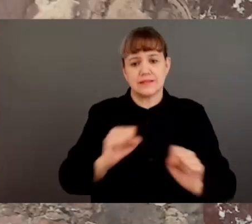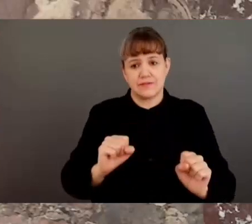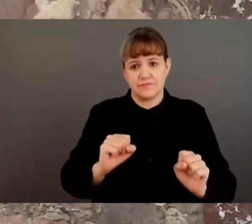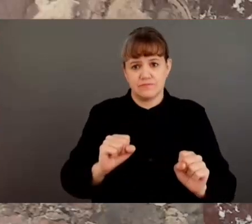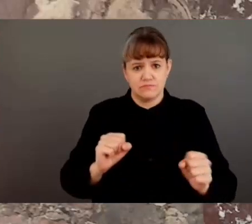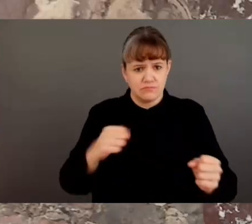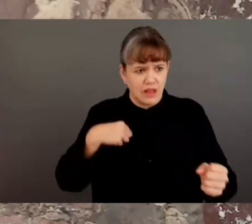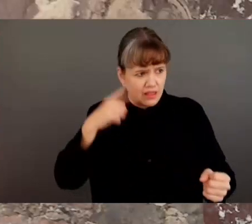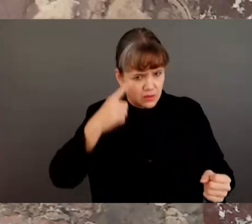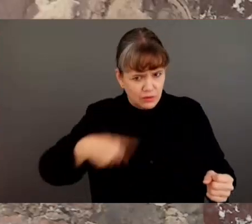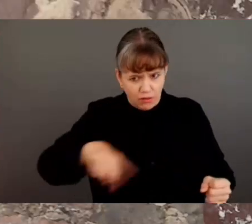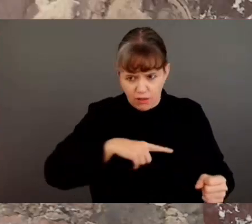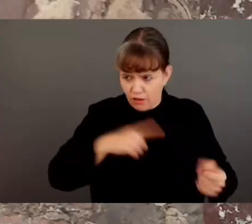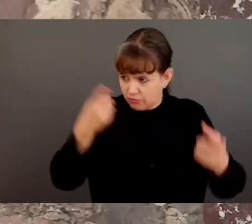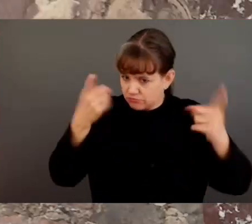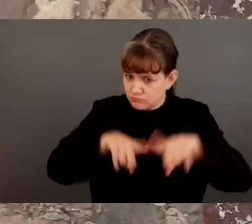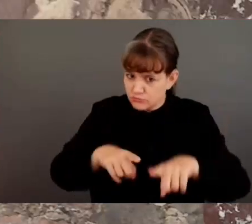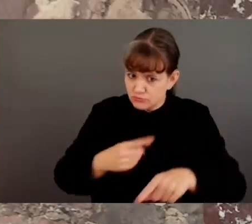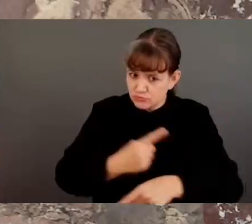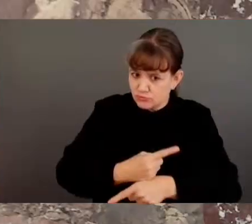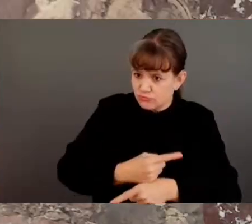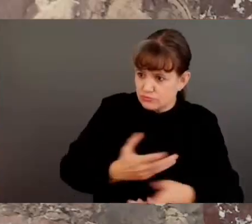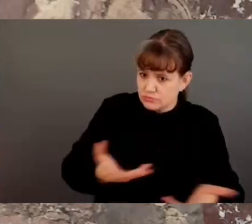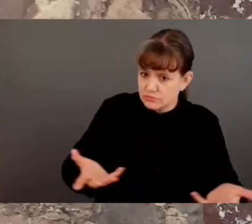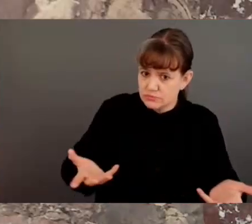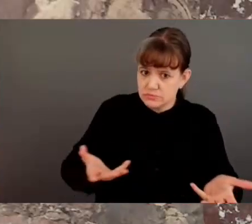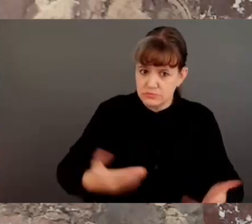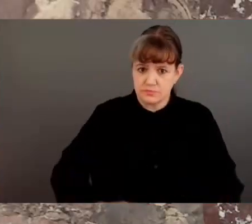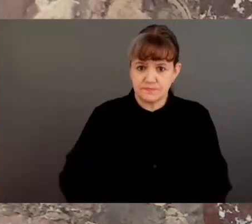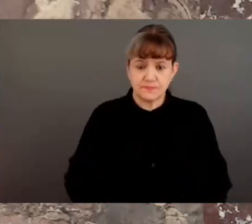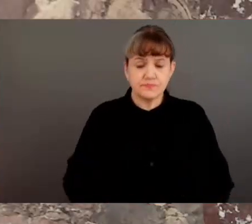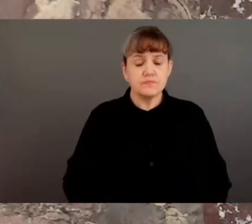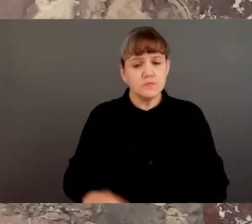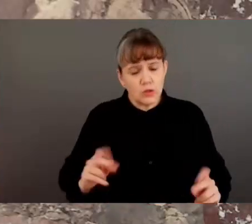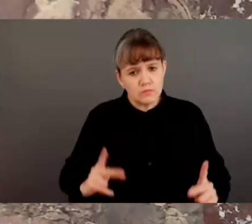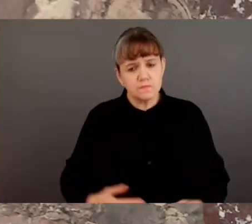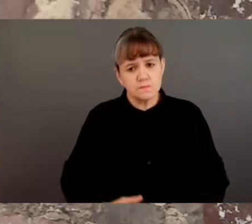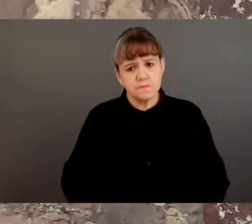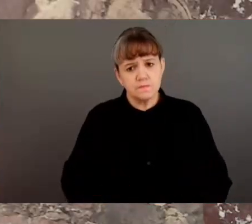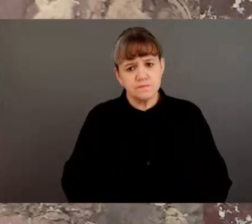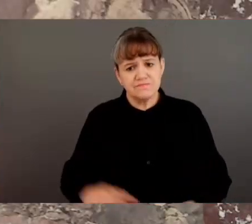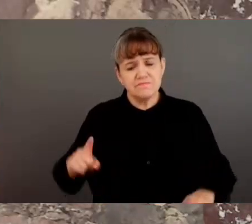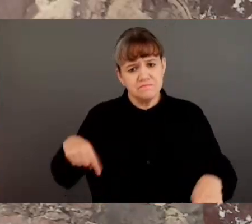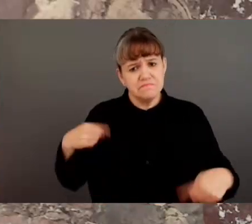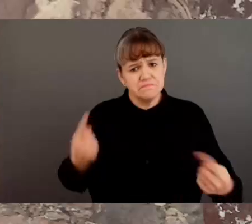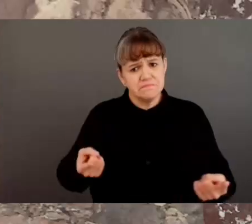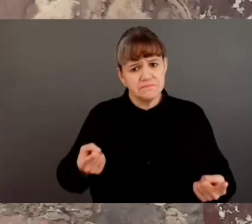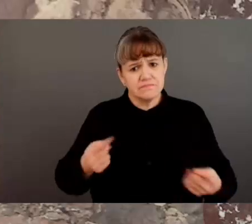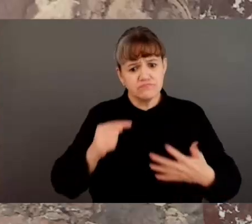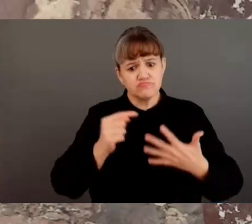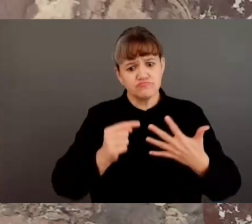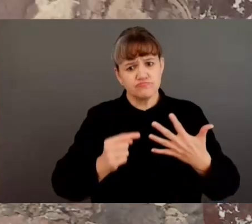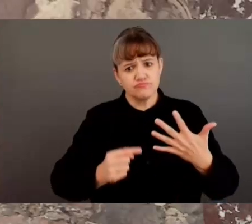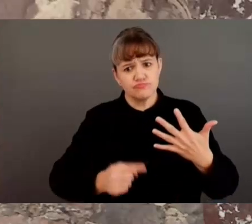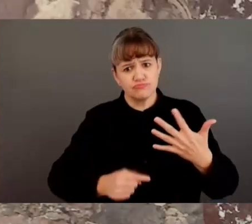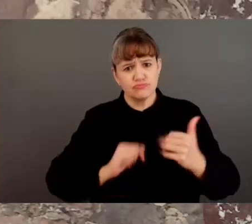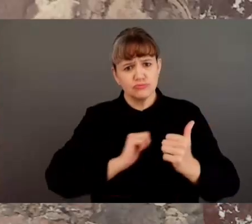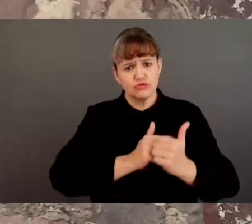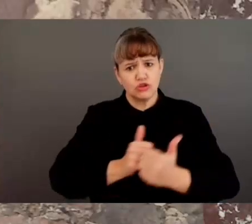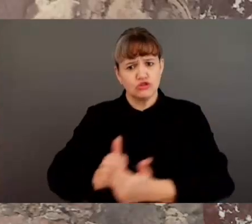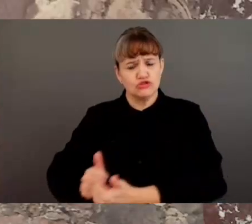Now, there have been some challenges. I'll acknowledge that. I mean, I don't think Pink Shirt Day is